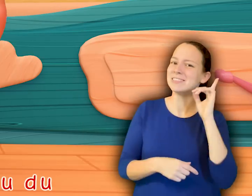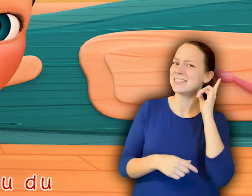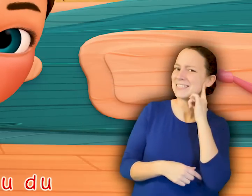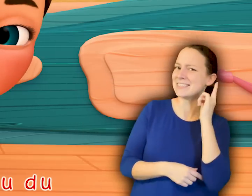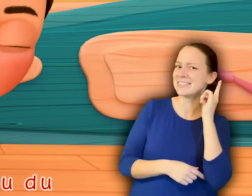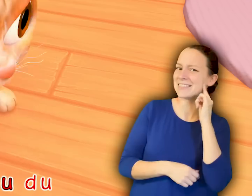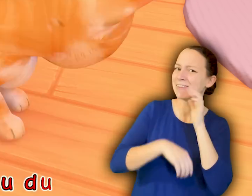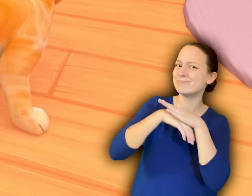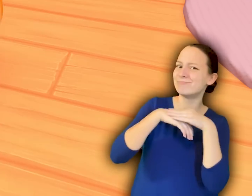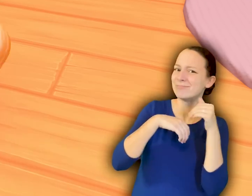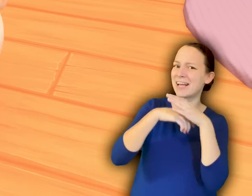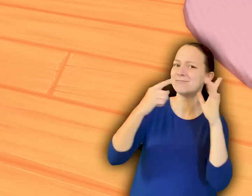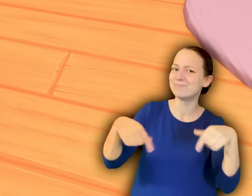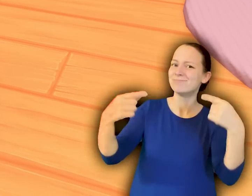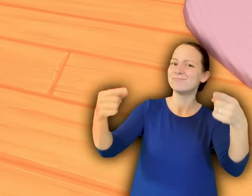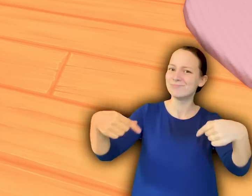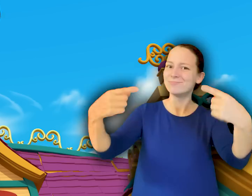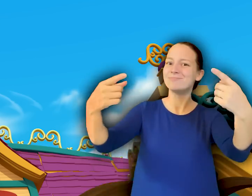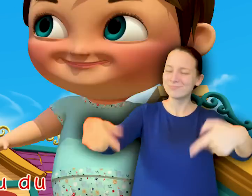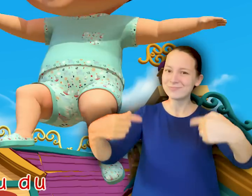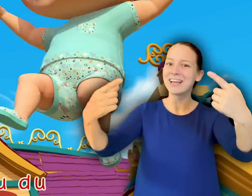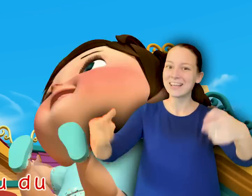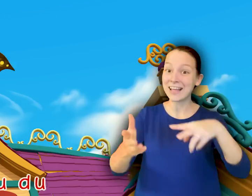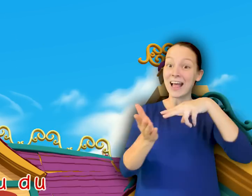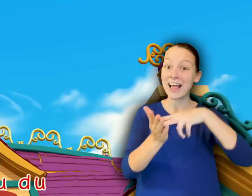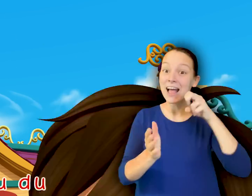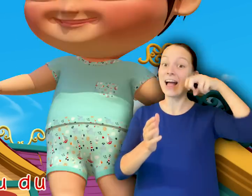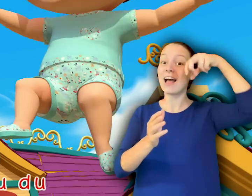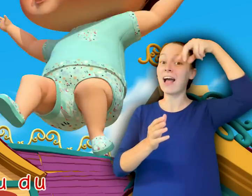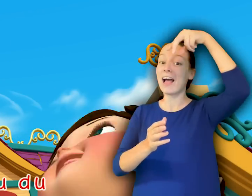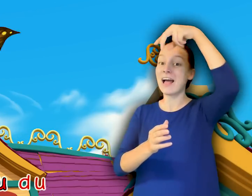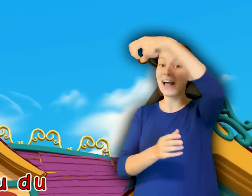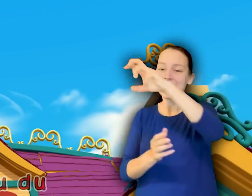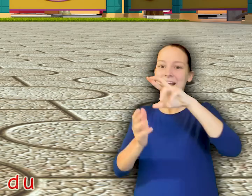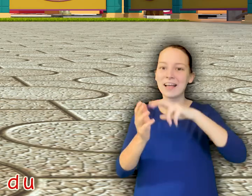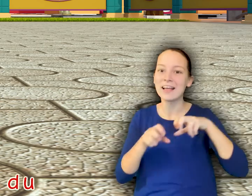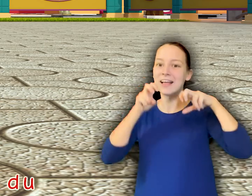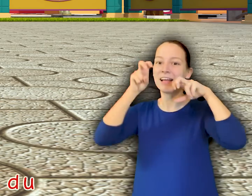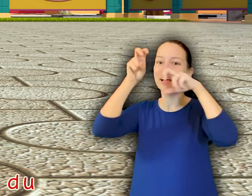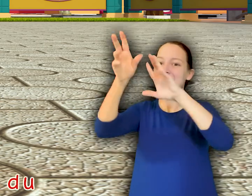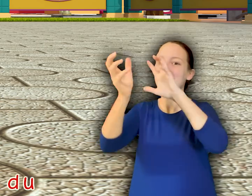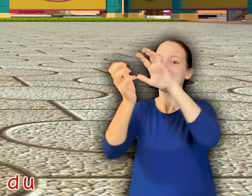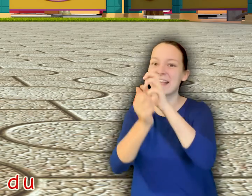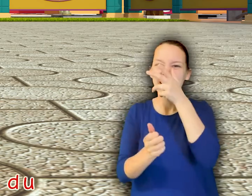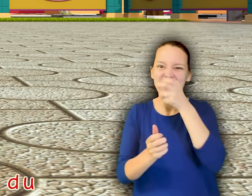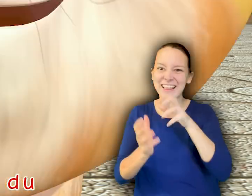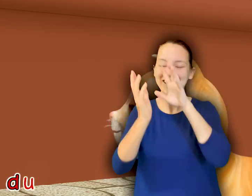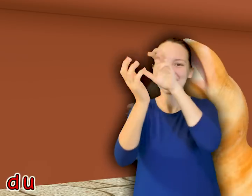sound go round and round jumping high catch a